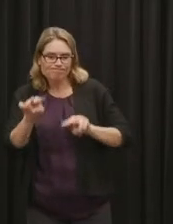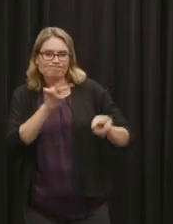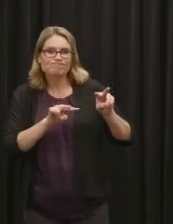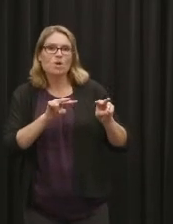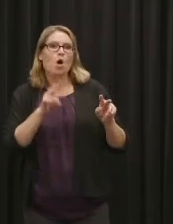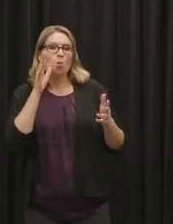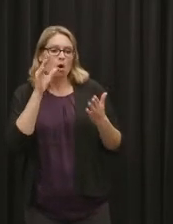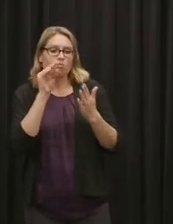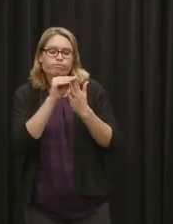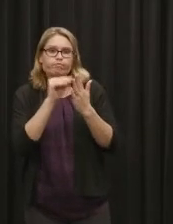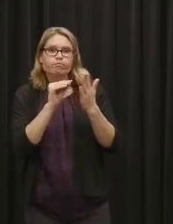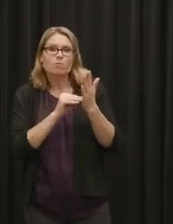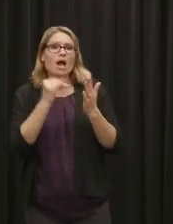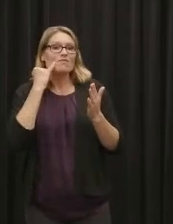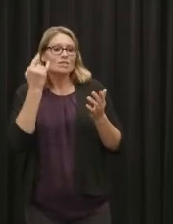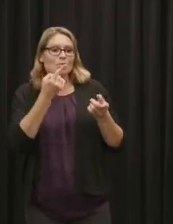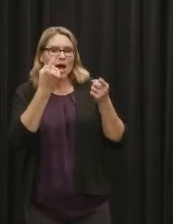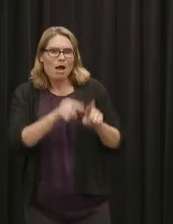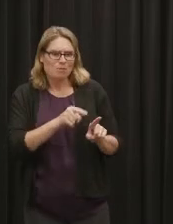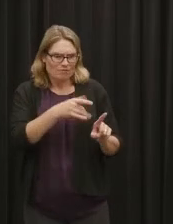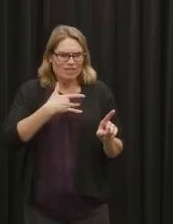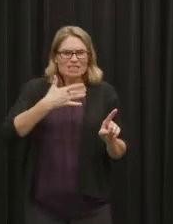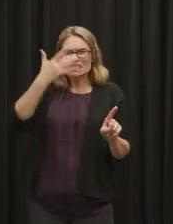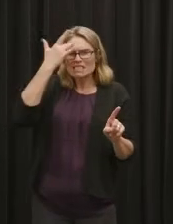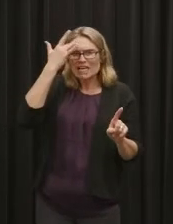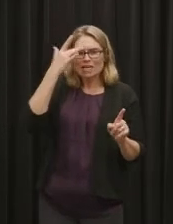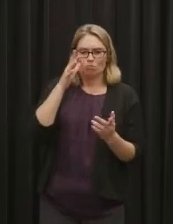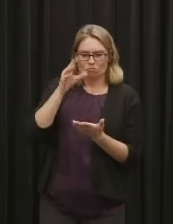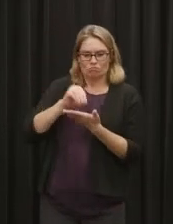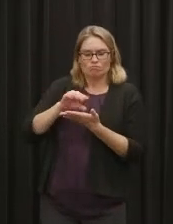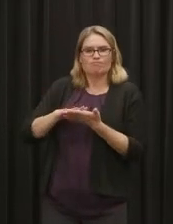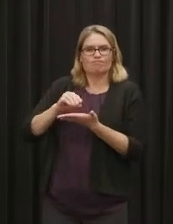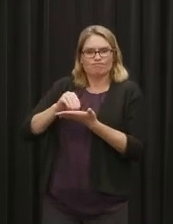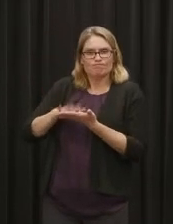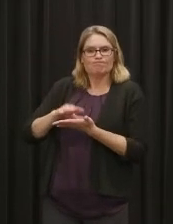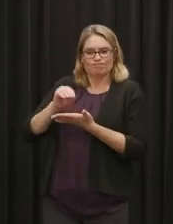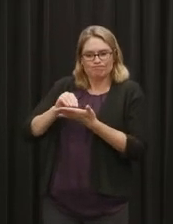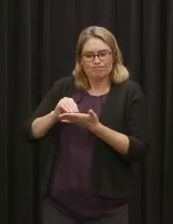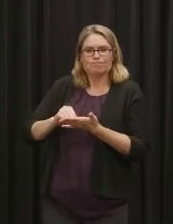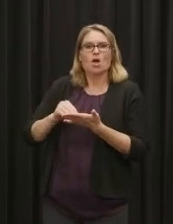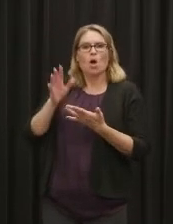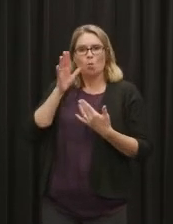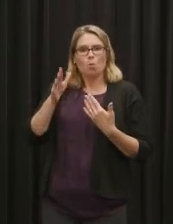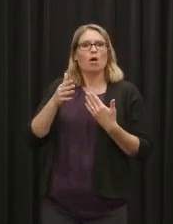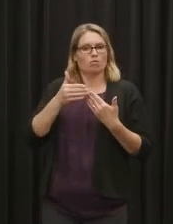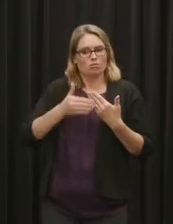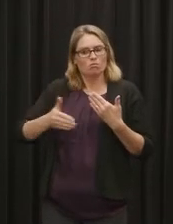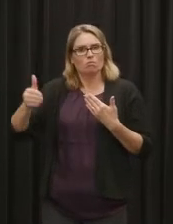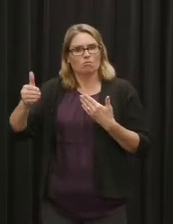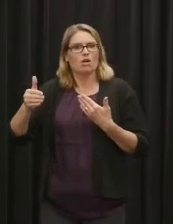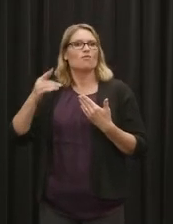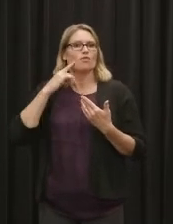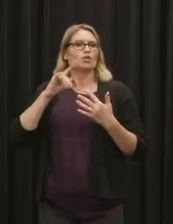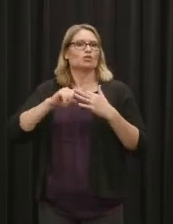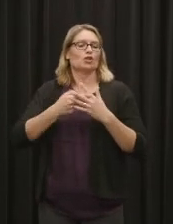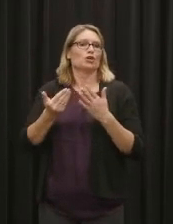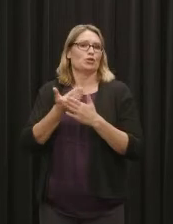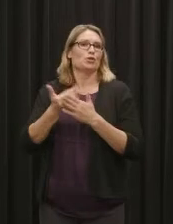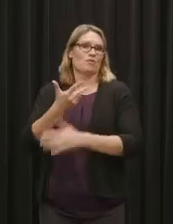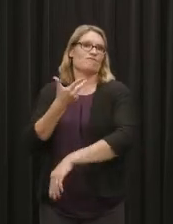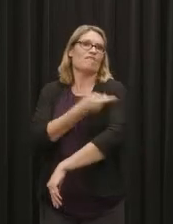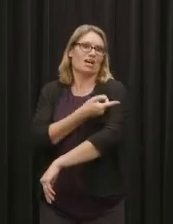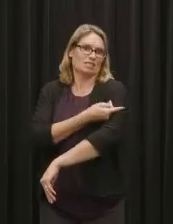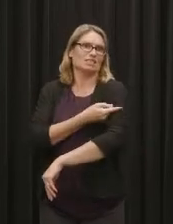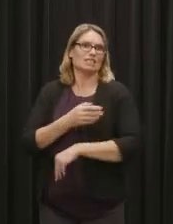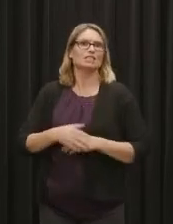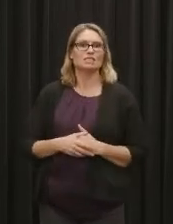that we keep track of any adverse events, and this will be very, very important as we move through the rollout of all of the